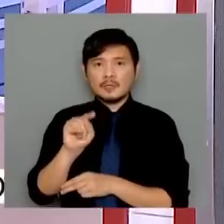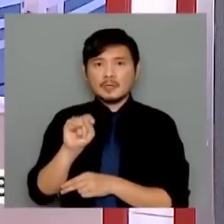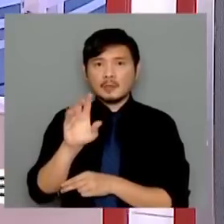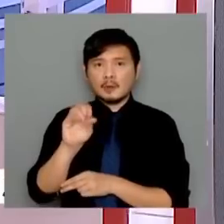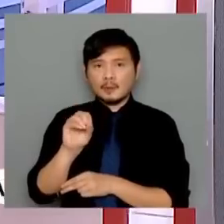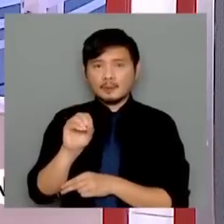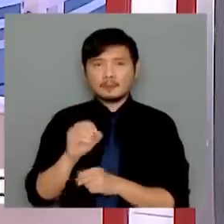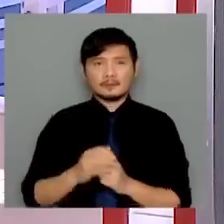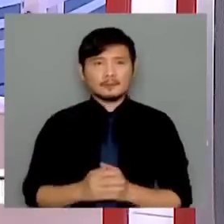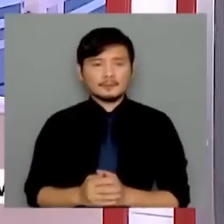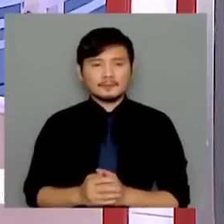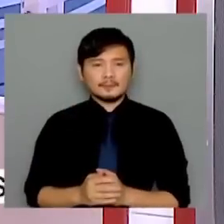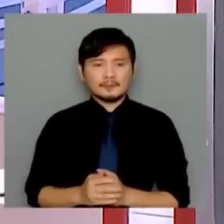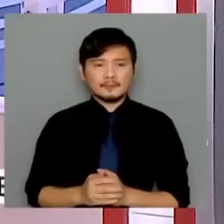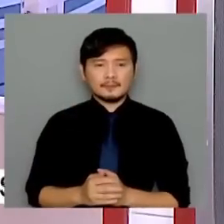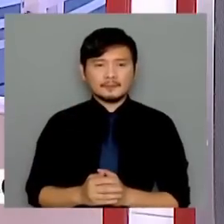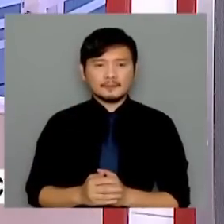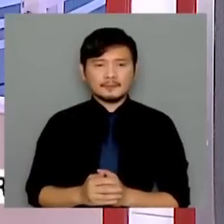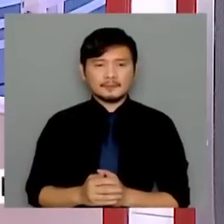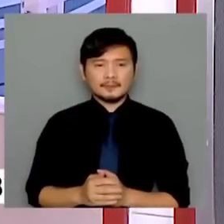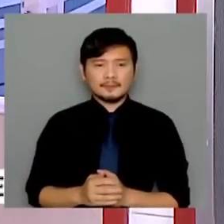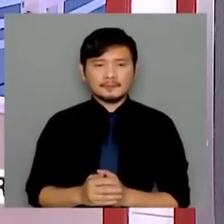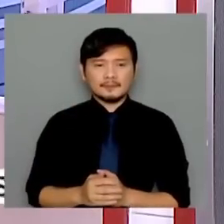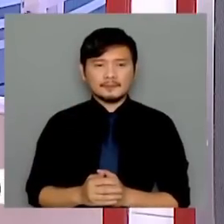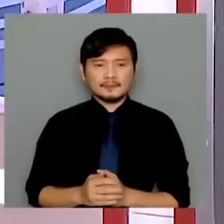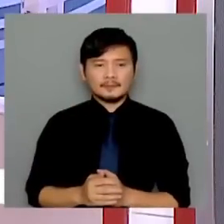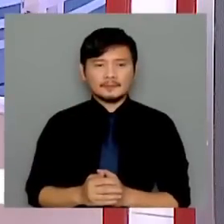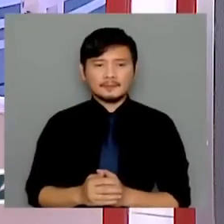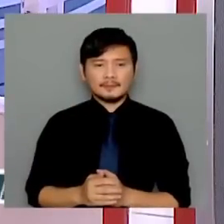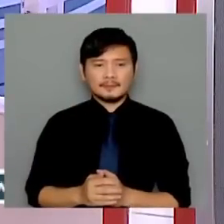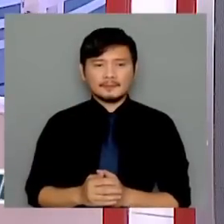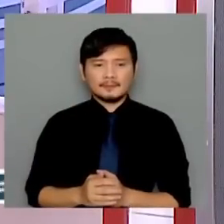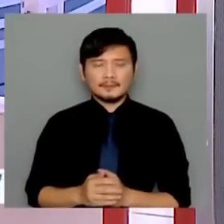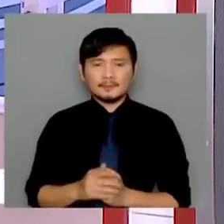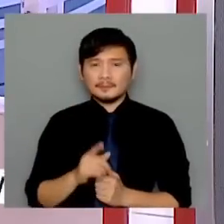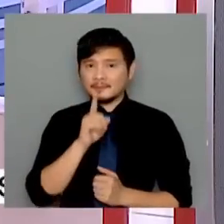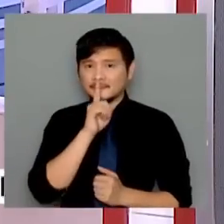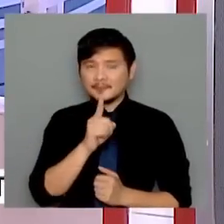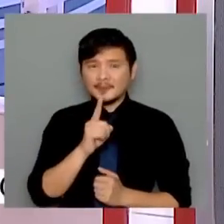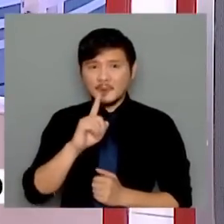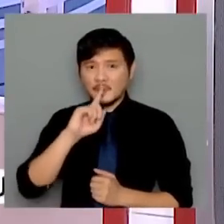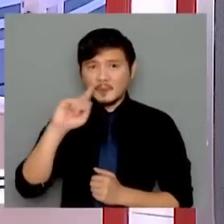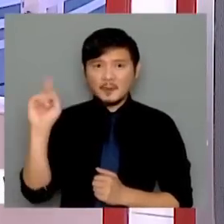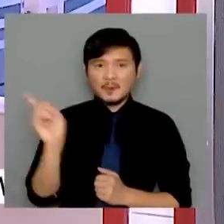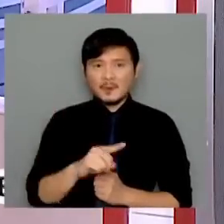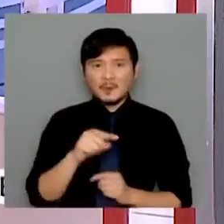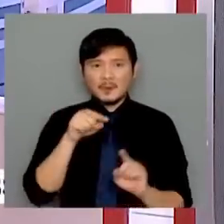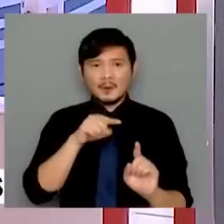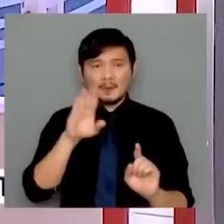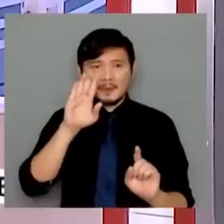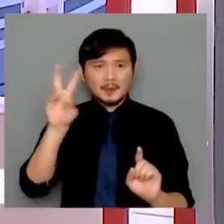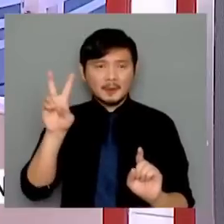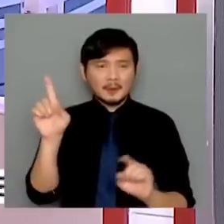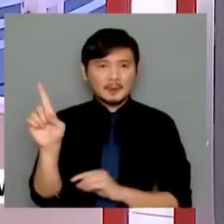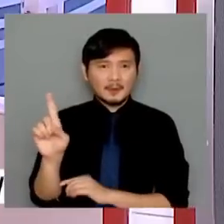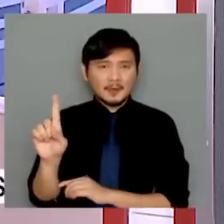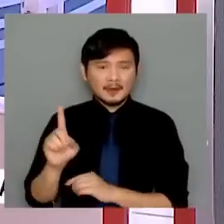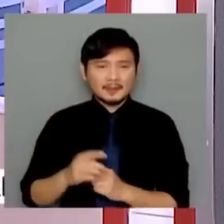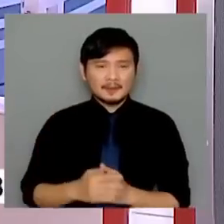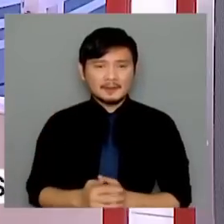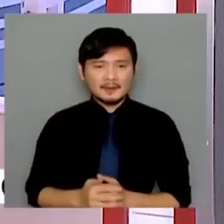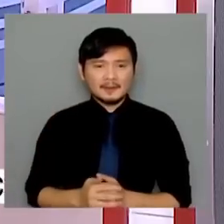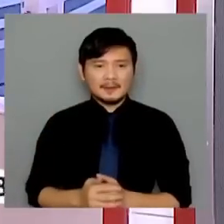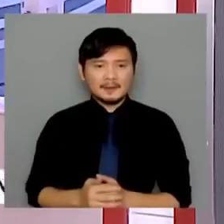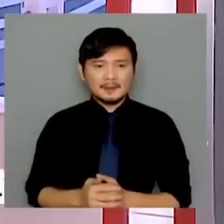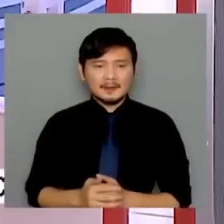Not a single square inch of territory will be surrendered. That is the marching order of President-elect Marcos to his defense chief designate,